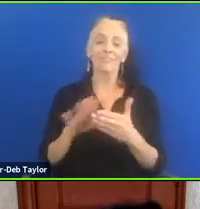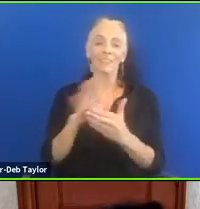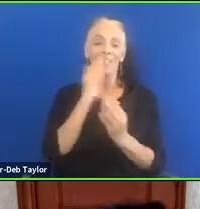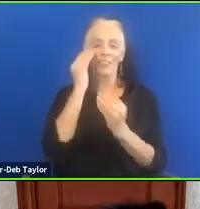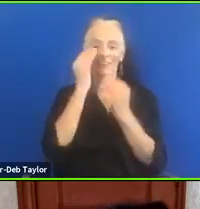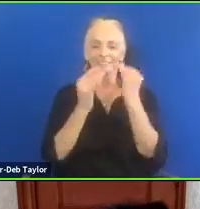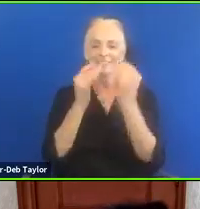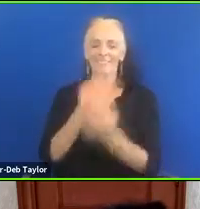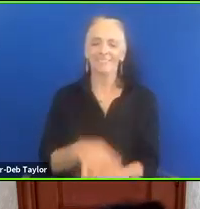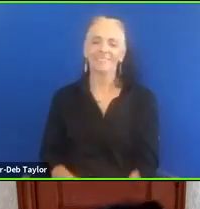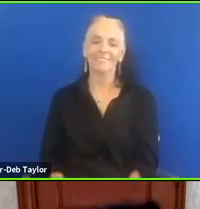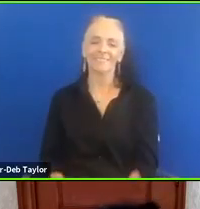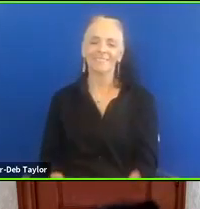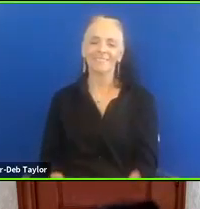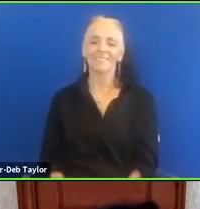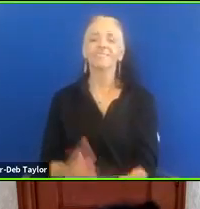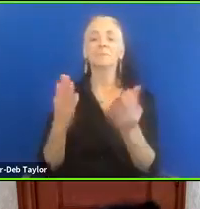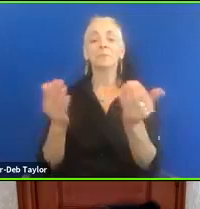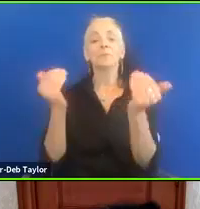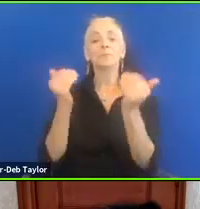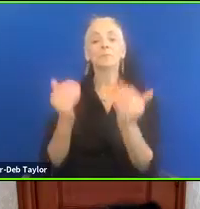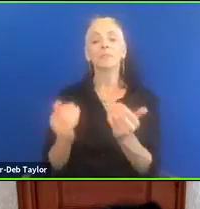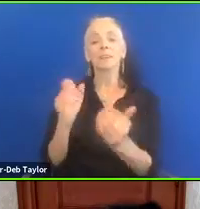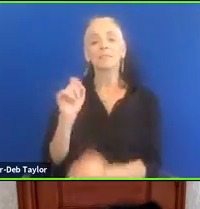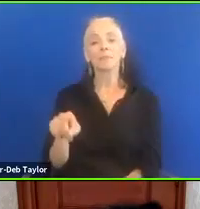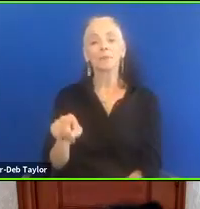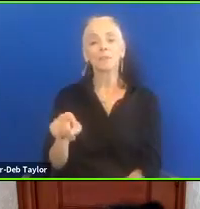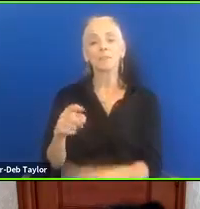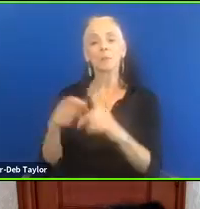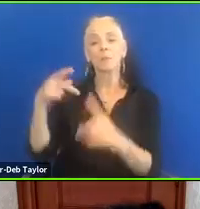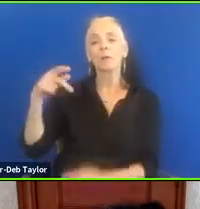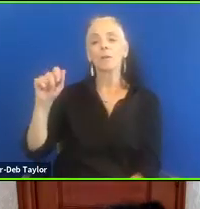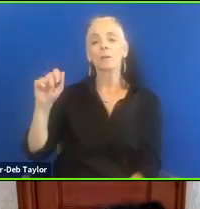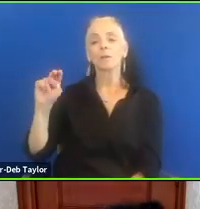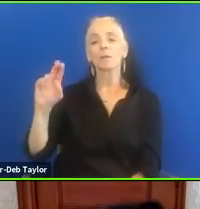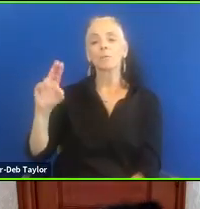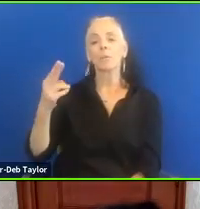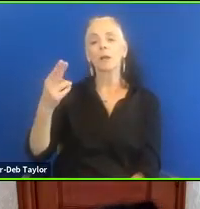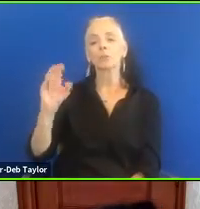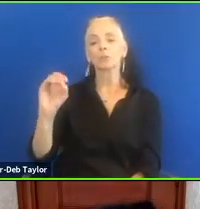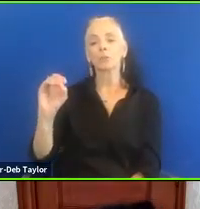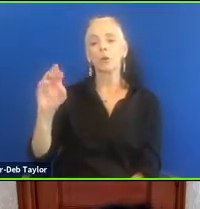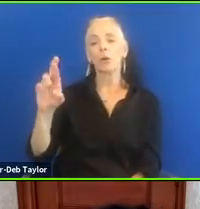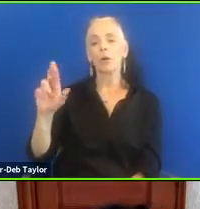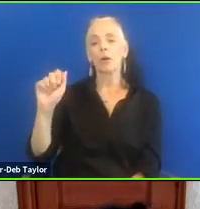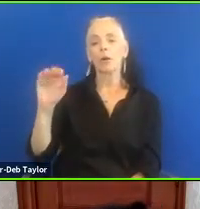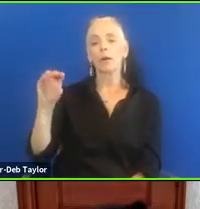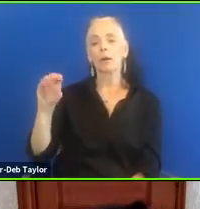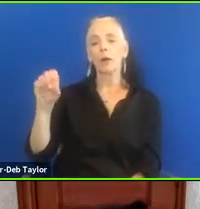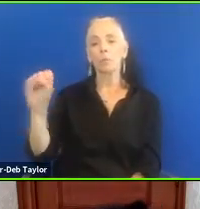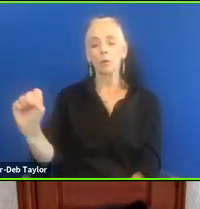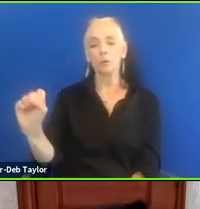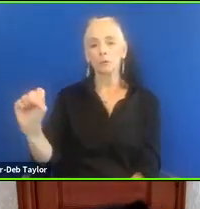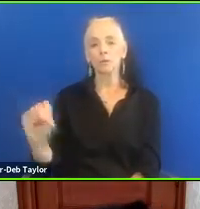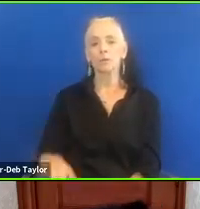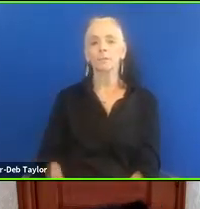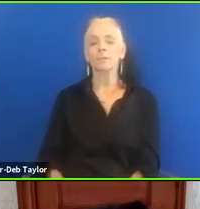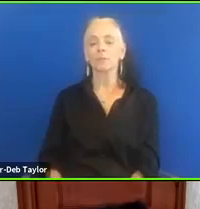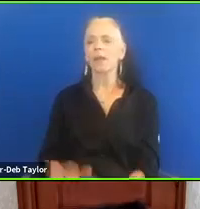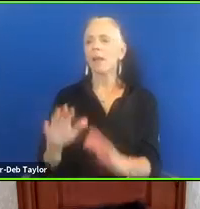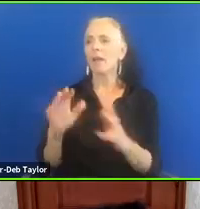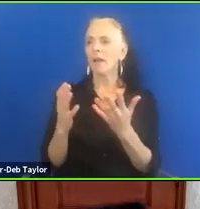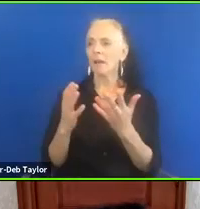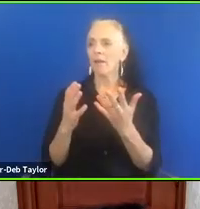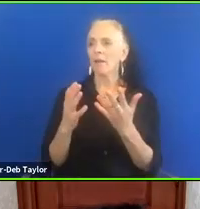this. This next question is coming from Pancho Ramos. How can we create, restore habits, ritual